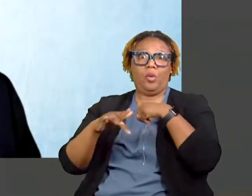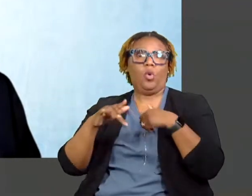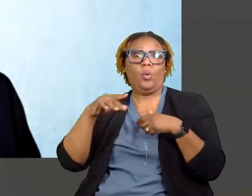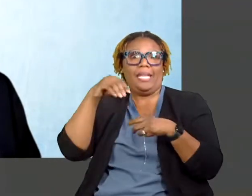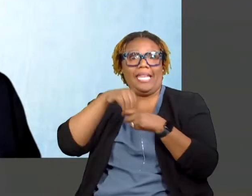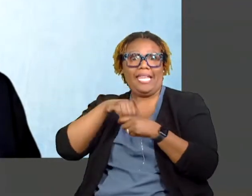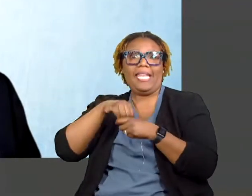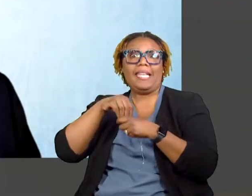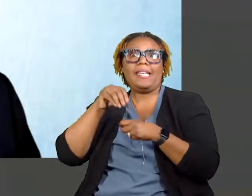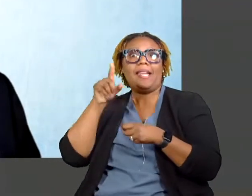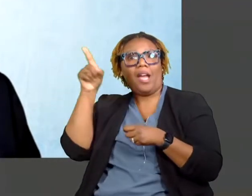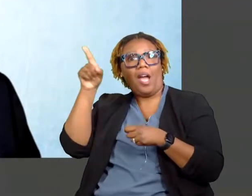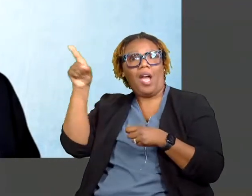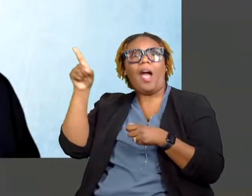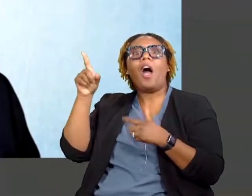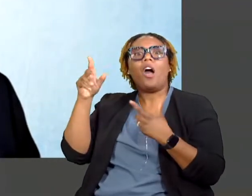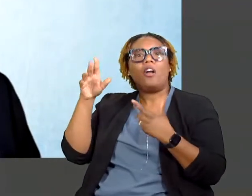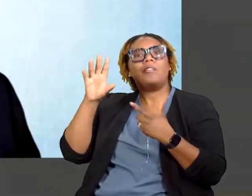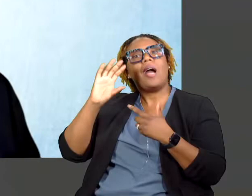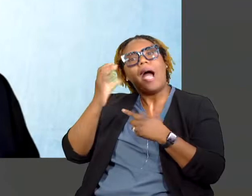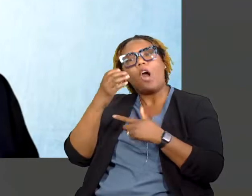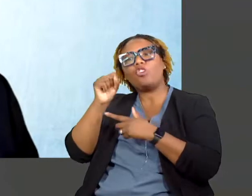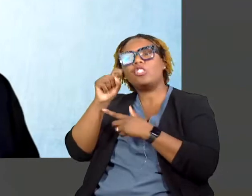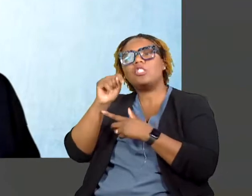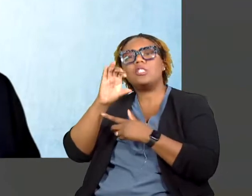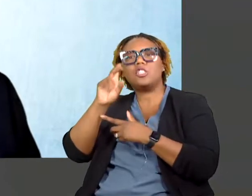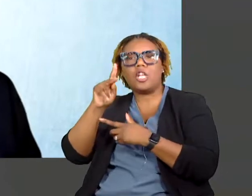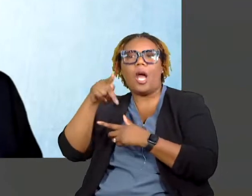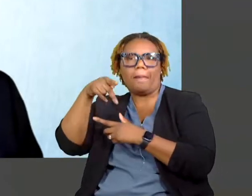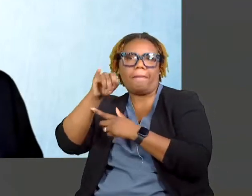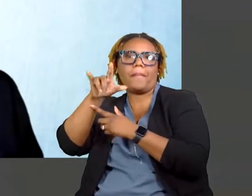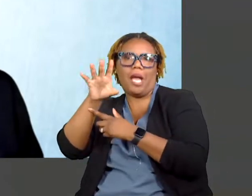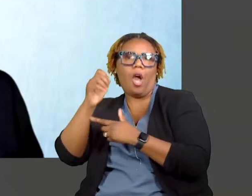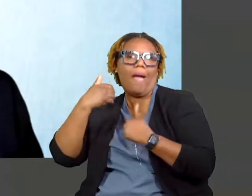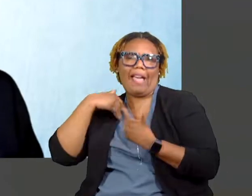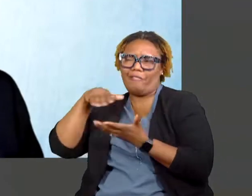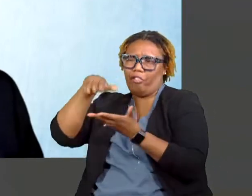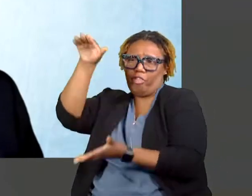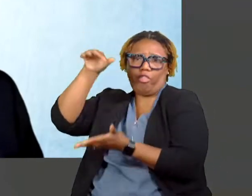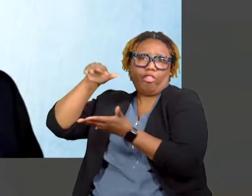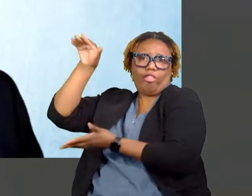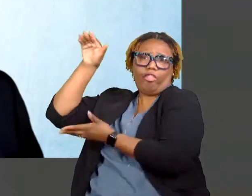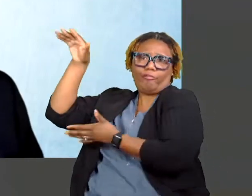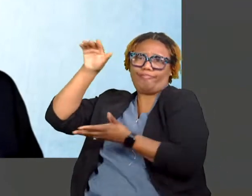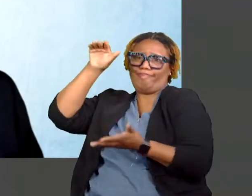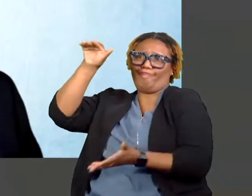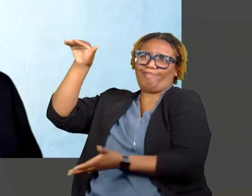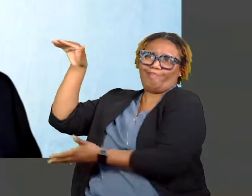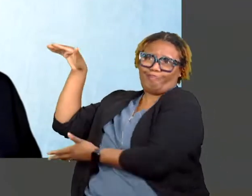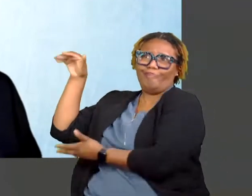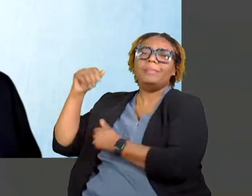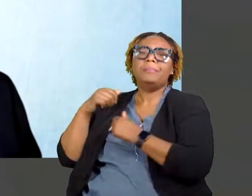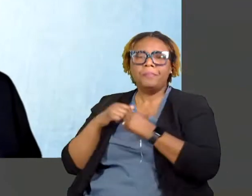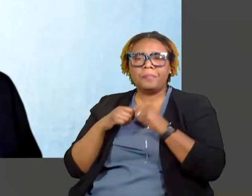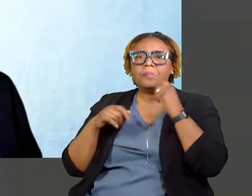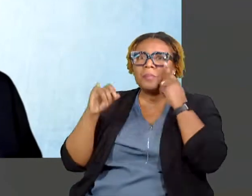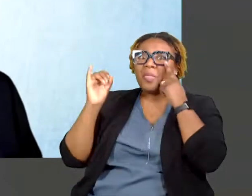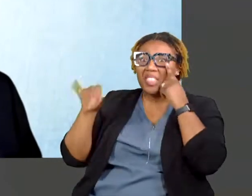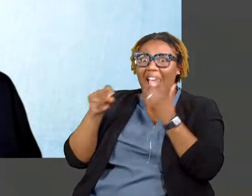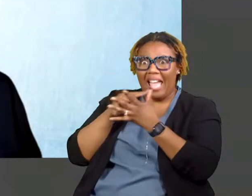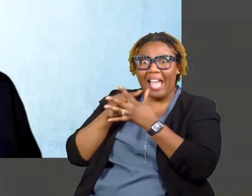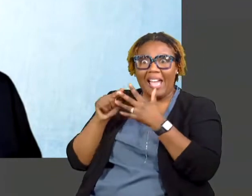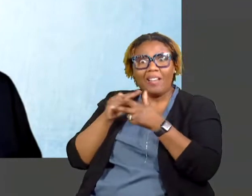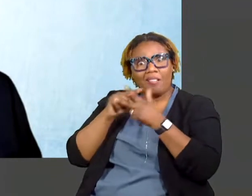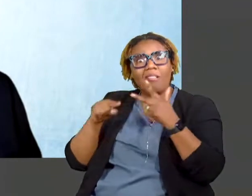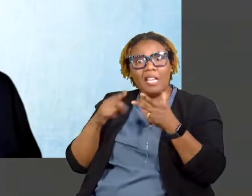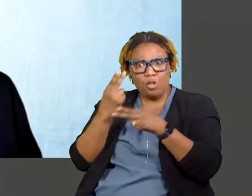strategic national stockpile that is managed by ASPR. As Dr. Shah also mentioned, all of these can reduce the chance of